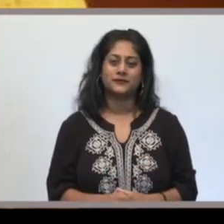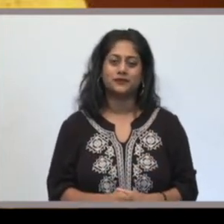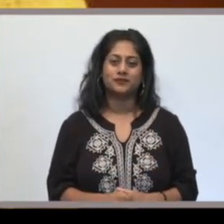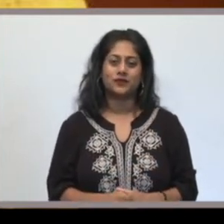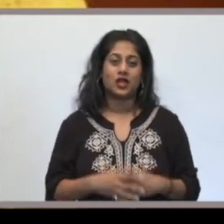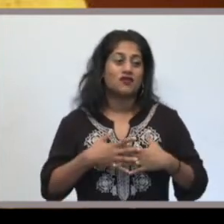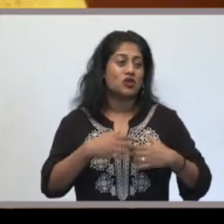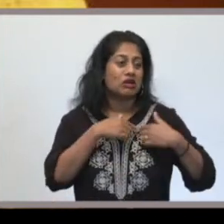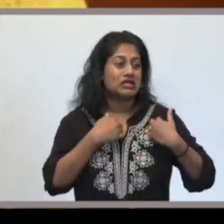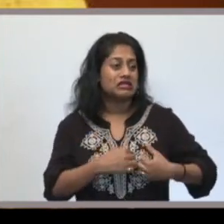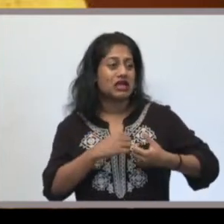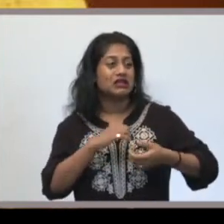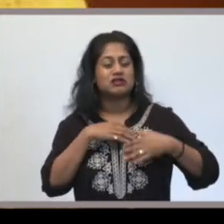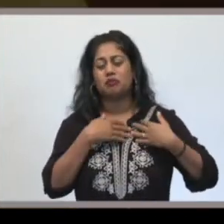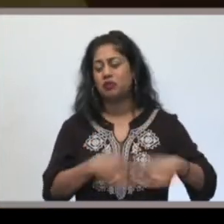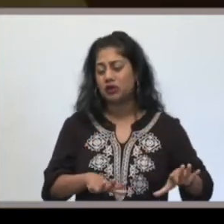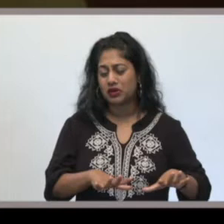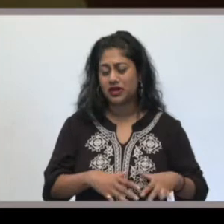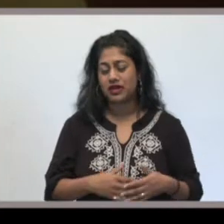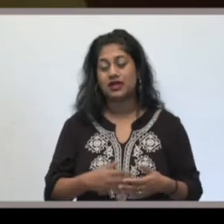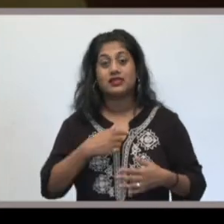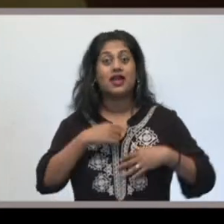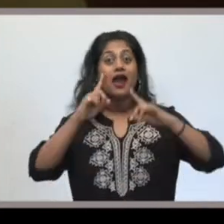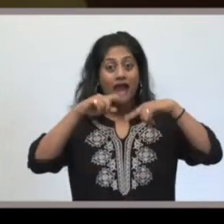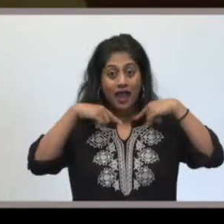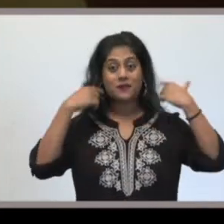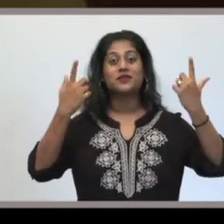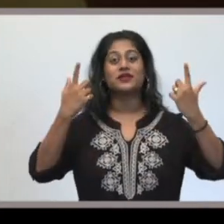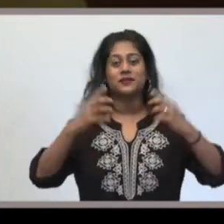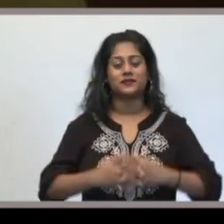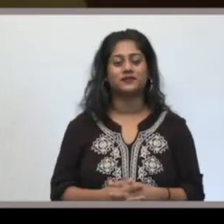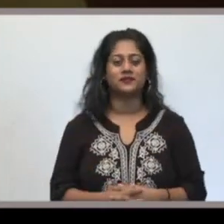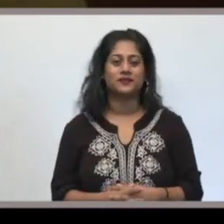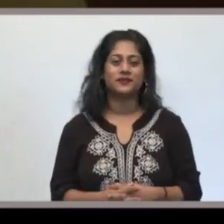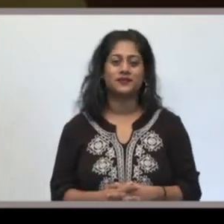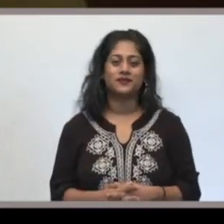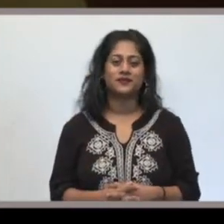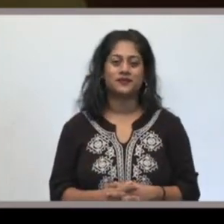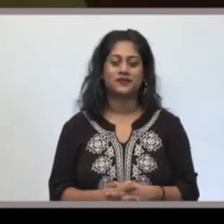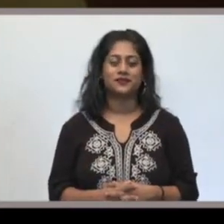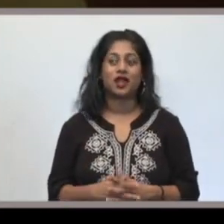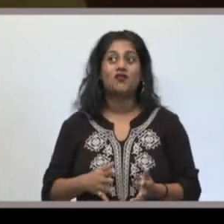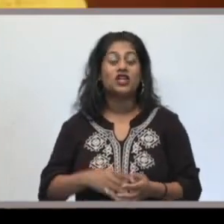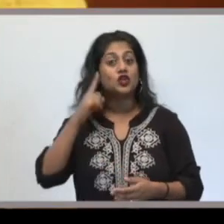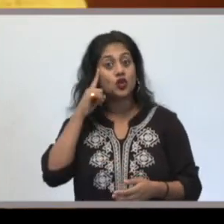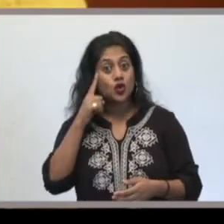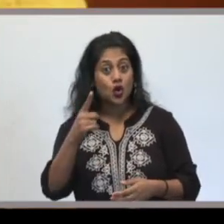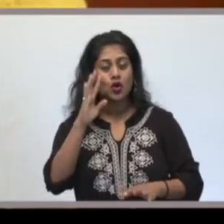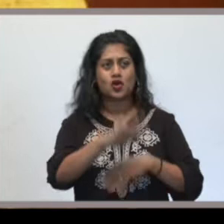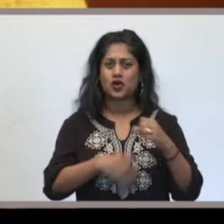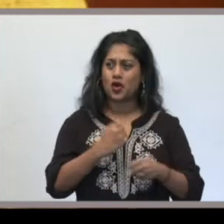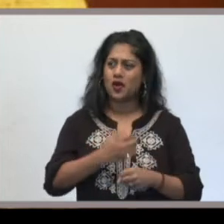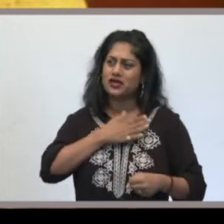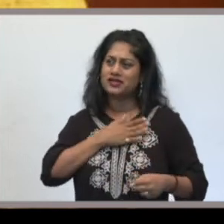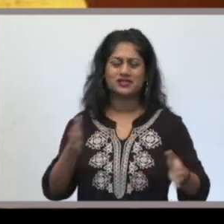of God. The first one is realize that God is with you. Realize that God is with you. When we are hurting,